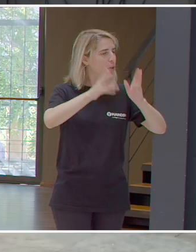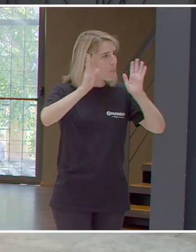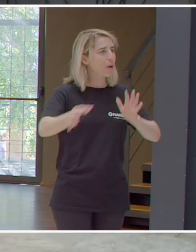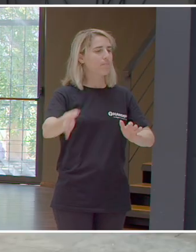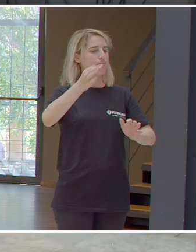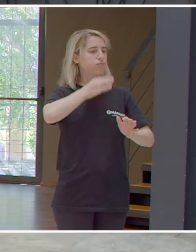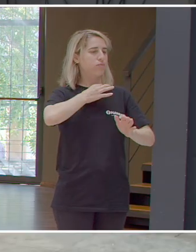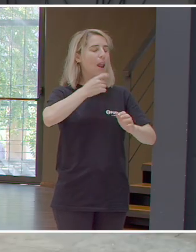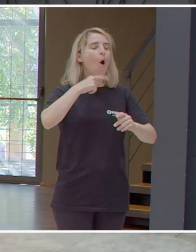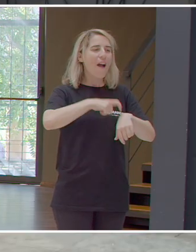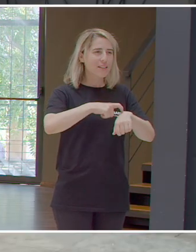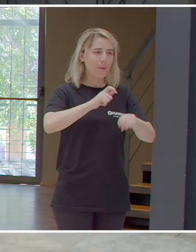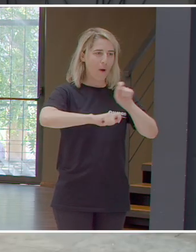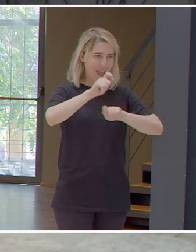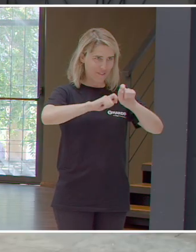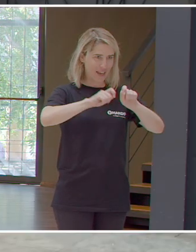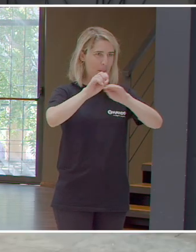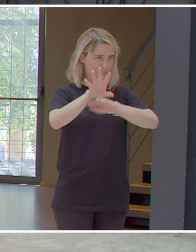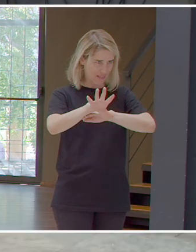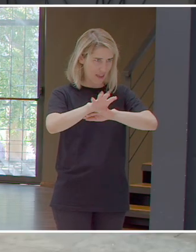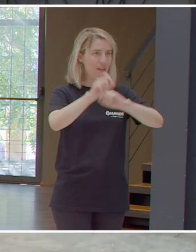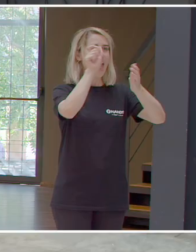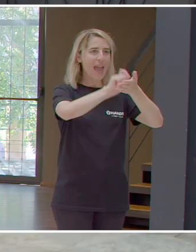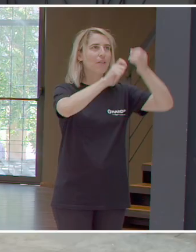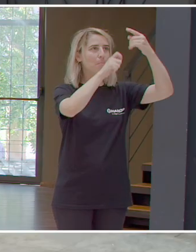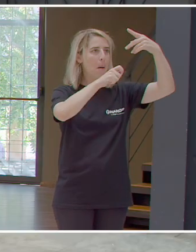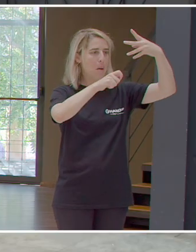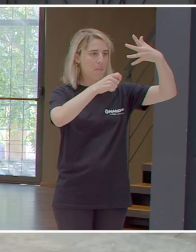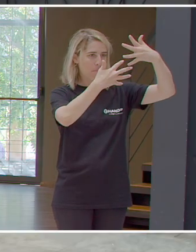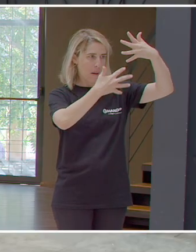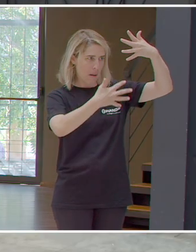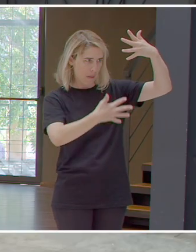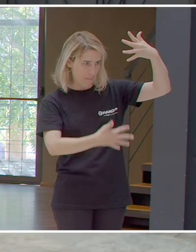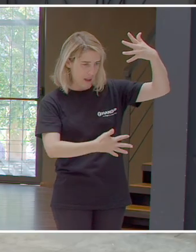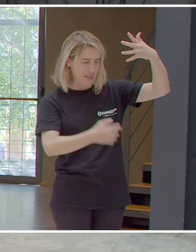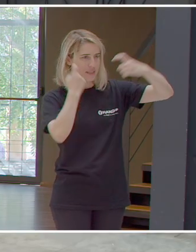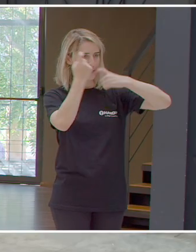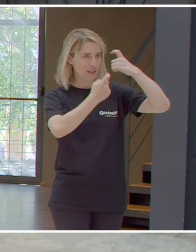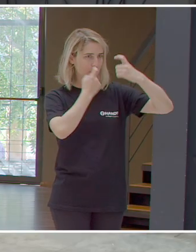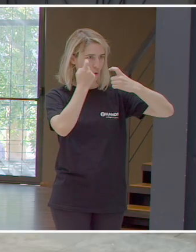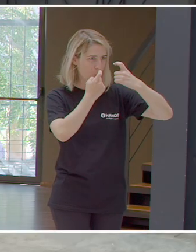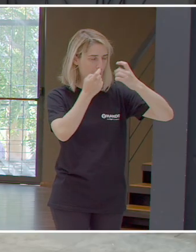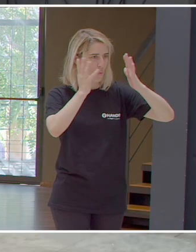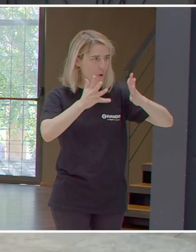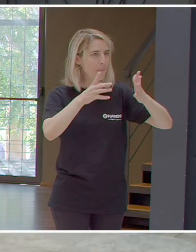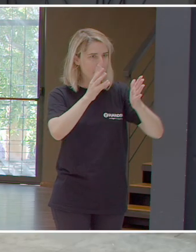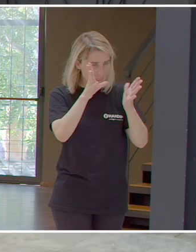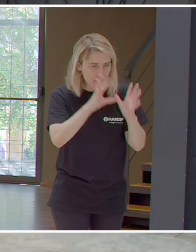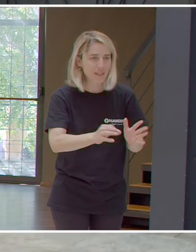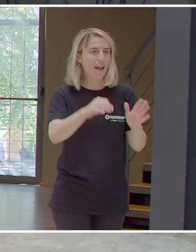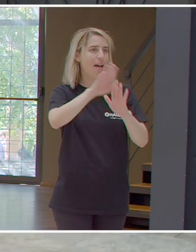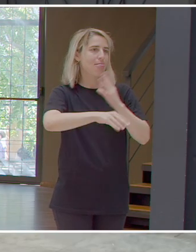causes of death because as you're on a whole food plant-based diet, your antioxidant level in your bloodstream